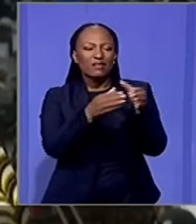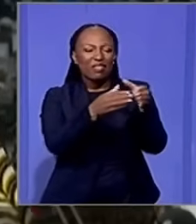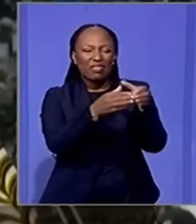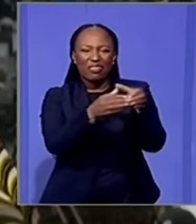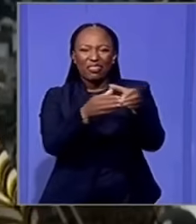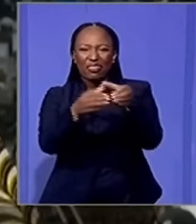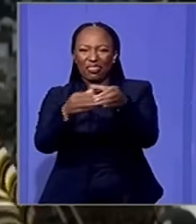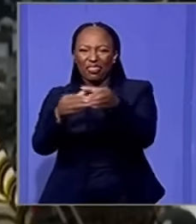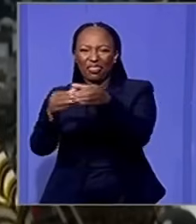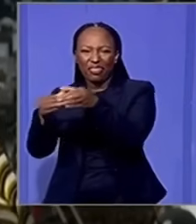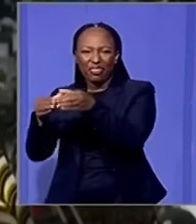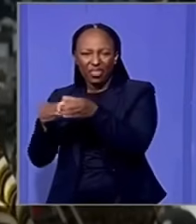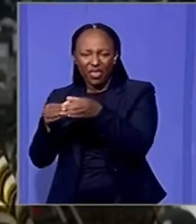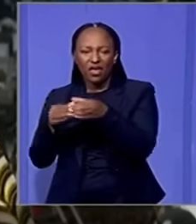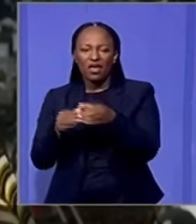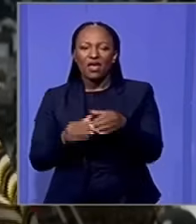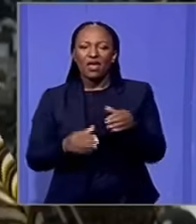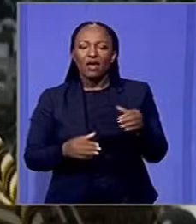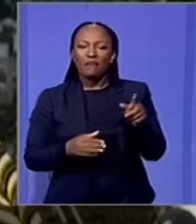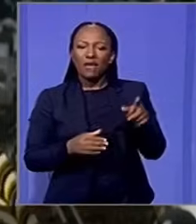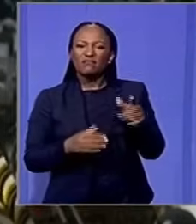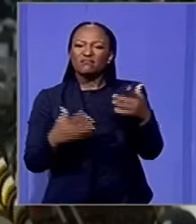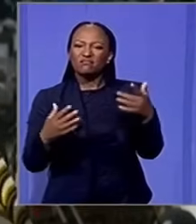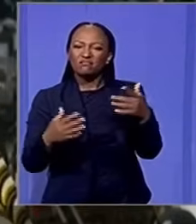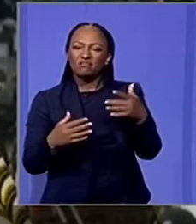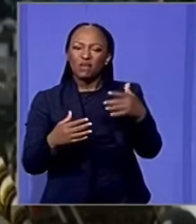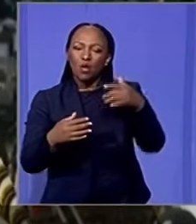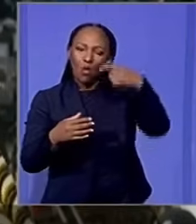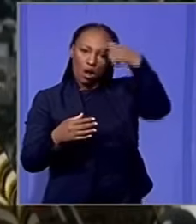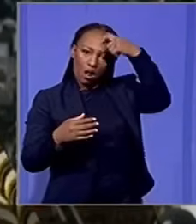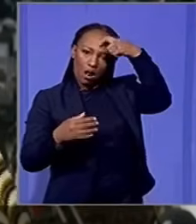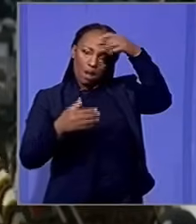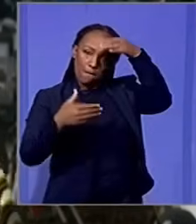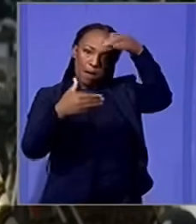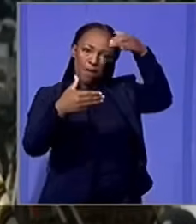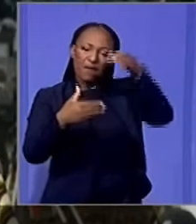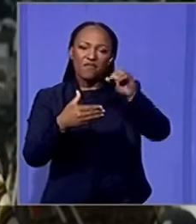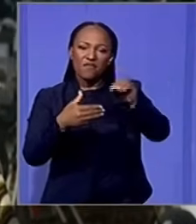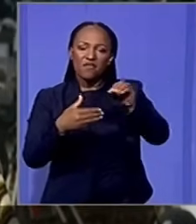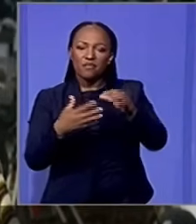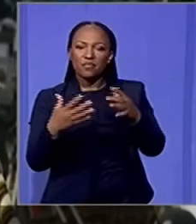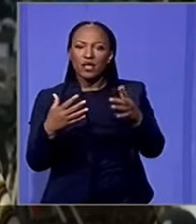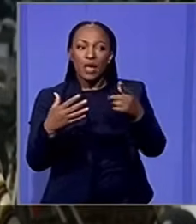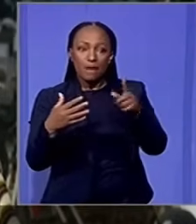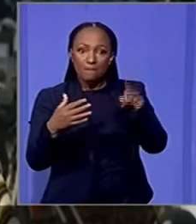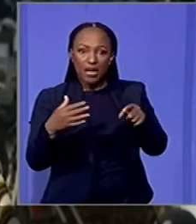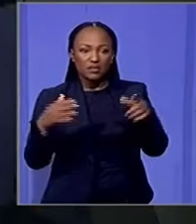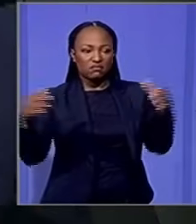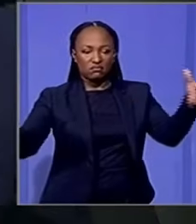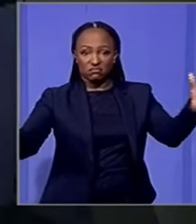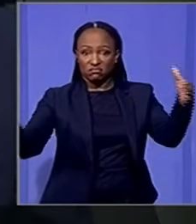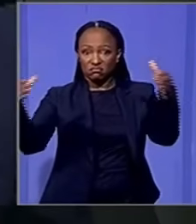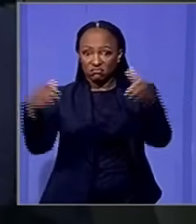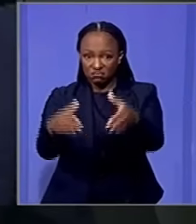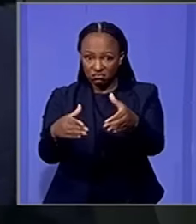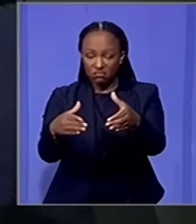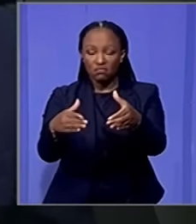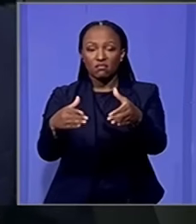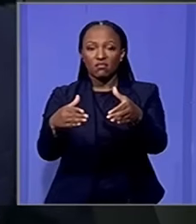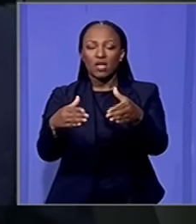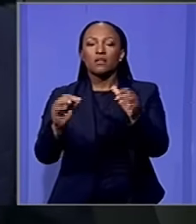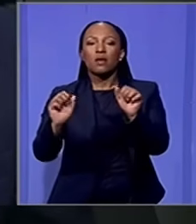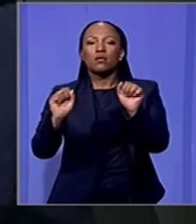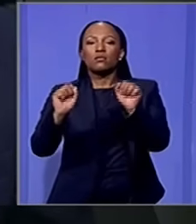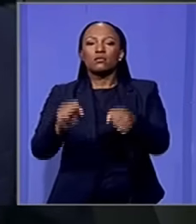dinyane tša baisa le basadi ba go tlhalefa kudu ba ba tsene sekolo gabotse go na le gore ba itie ngatana e teng akere ba dumeletse gore mogala